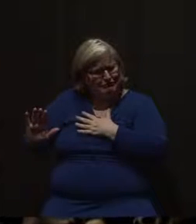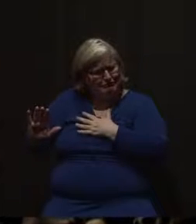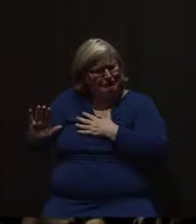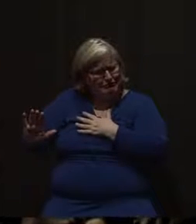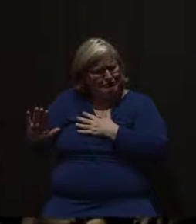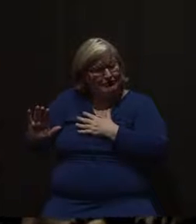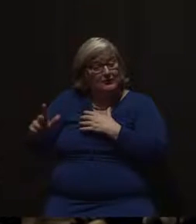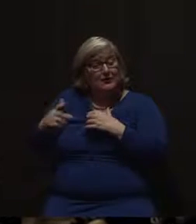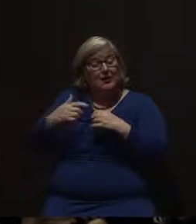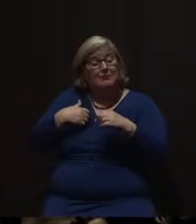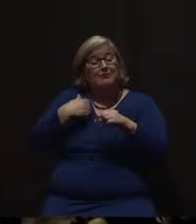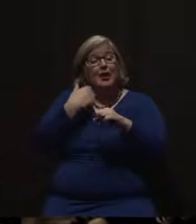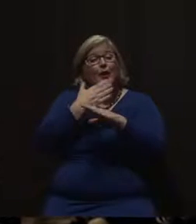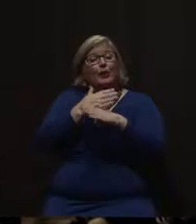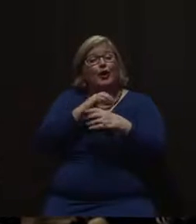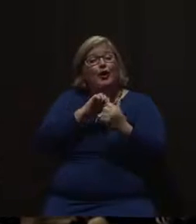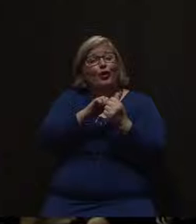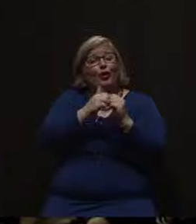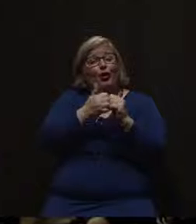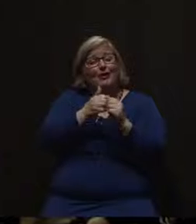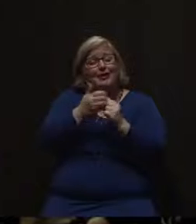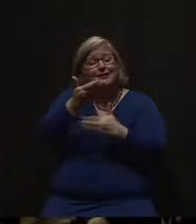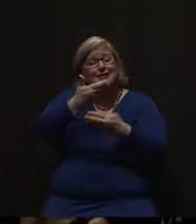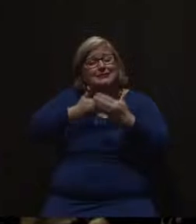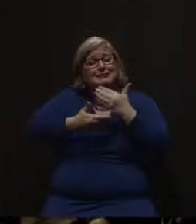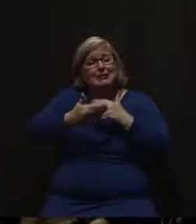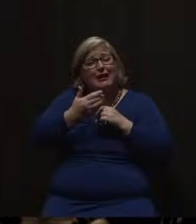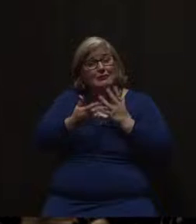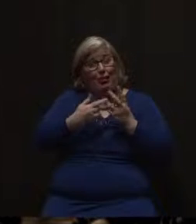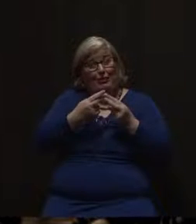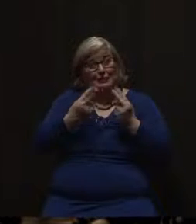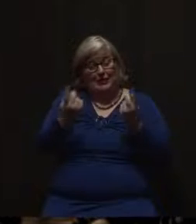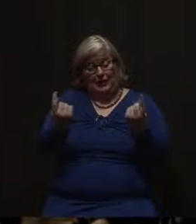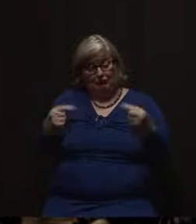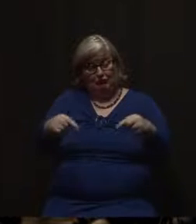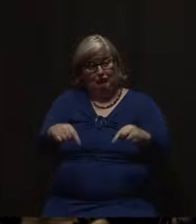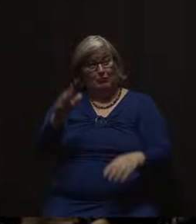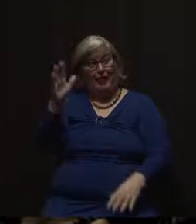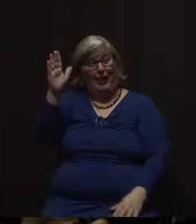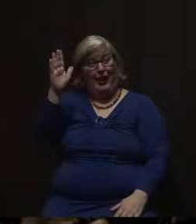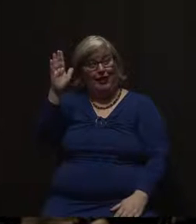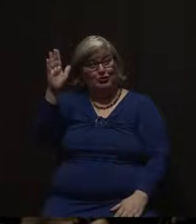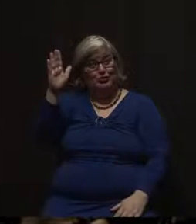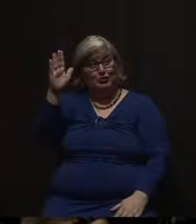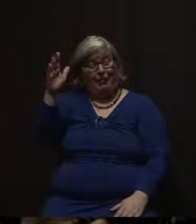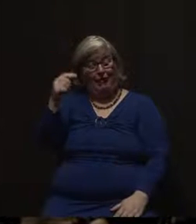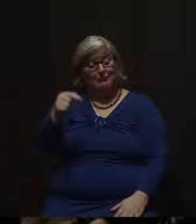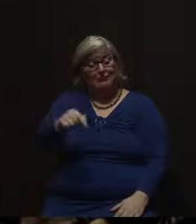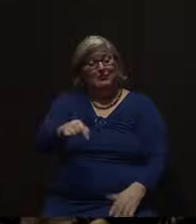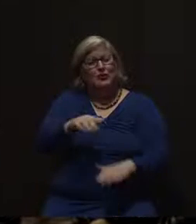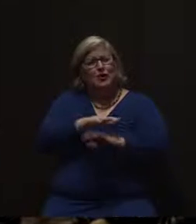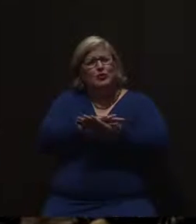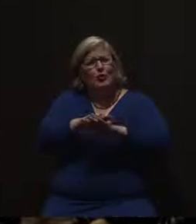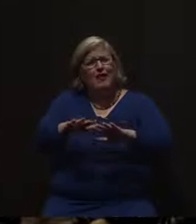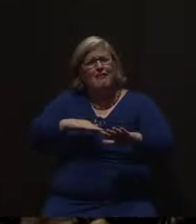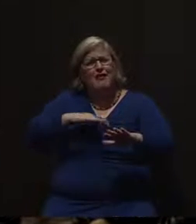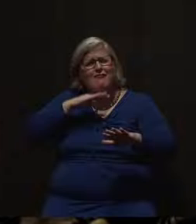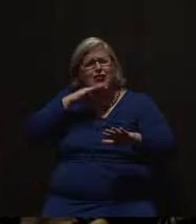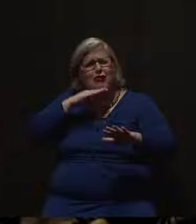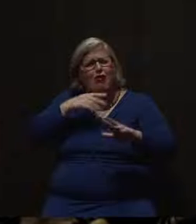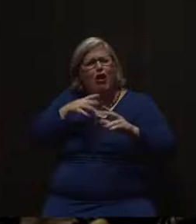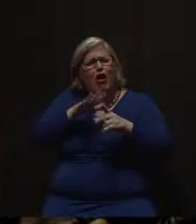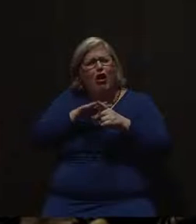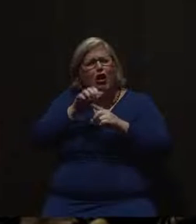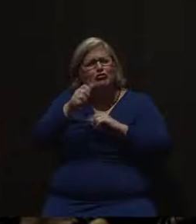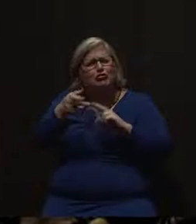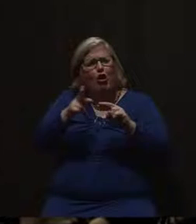Kübra Gümüşay, puts it so beautifully. She was here the other day, wasn't she? She says, we lack a culture of error. We are too quick to